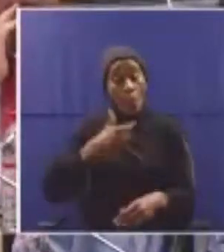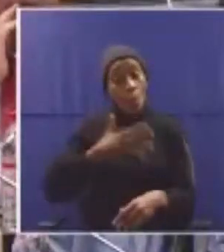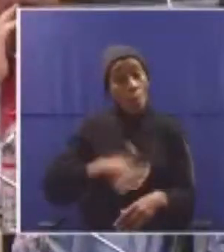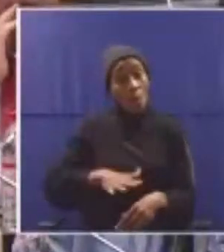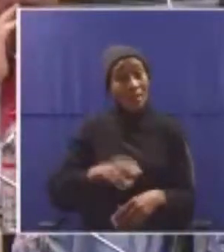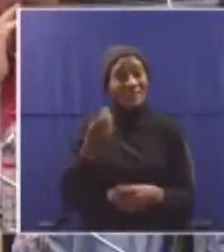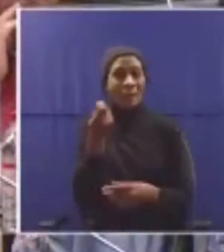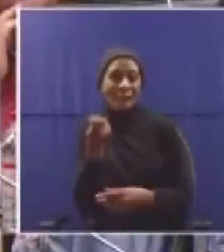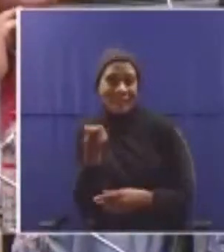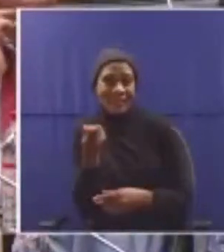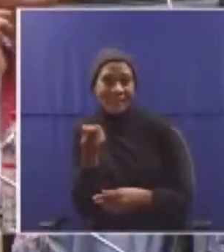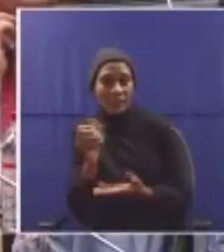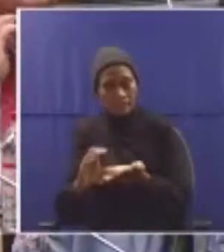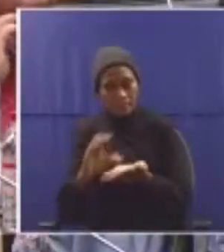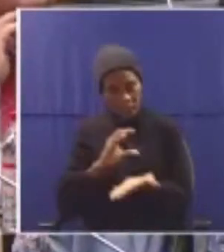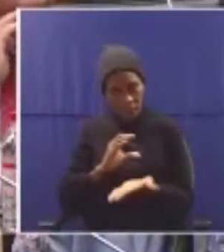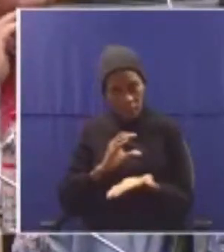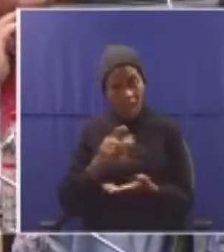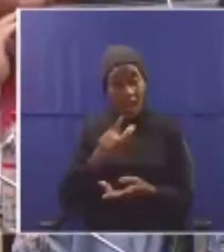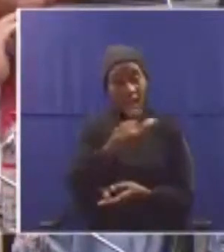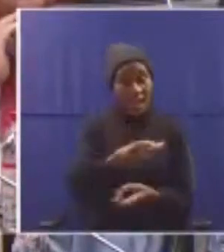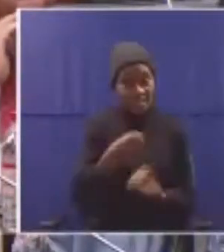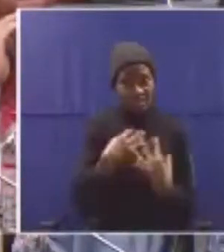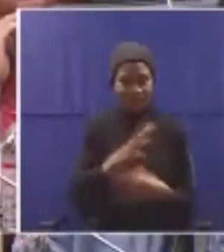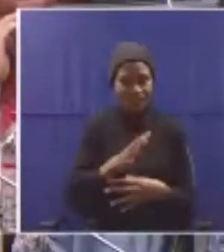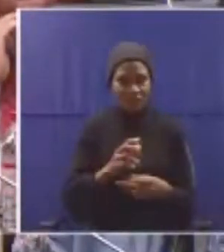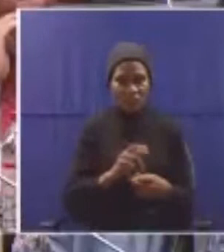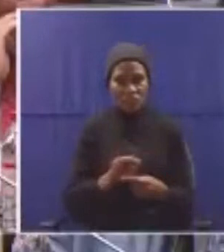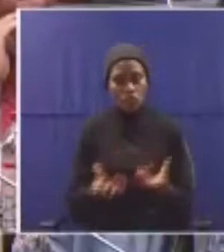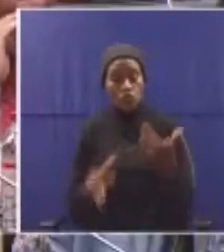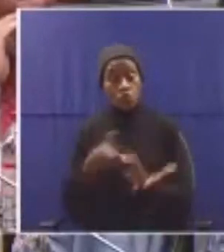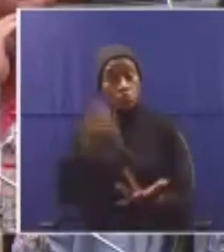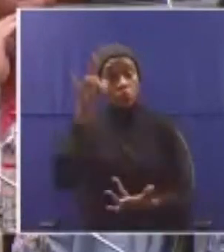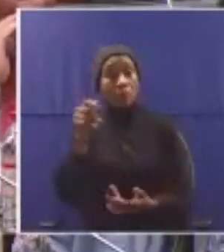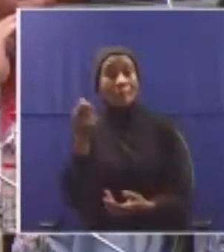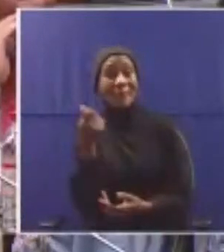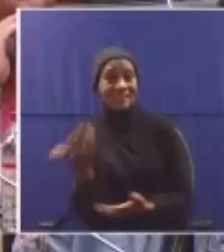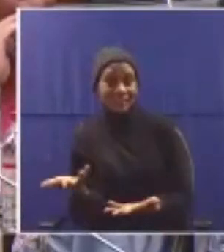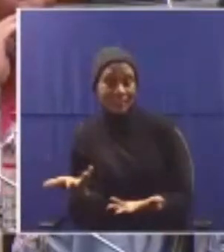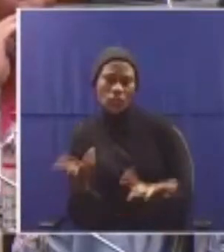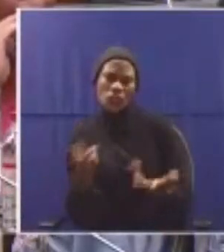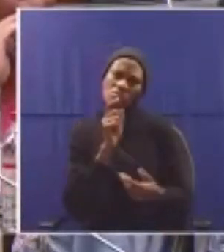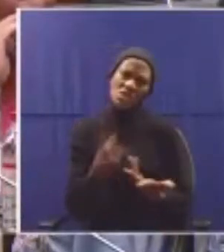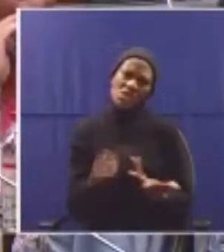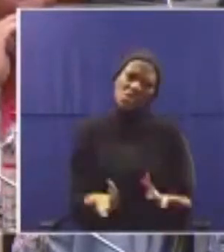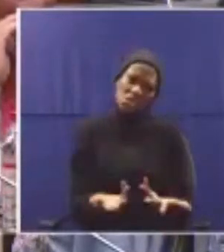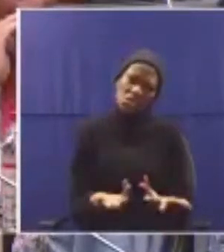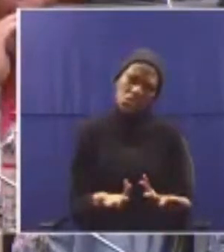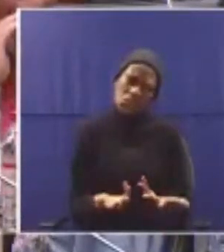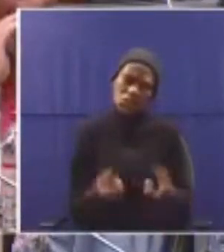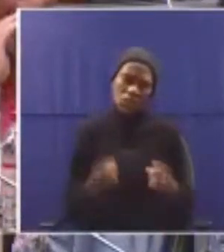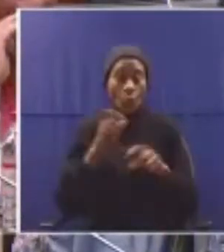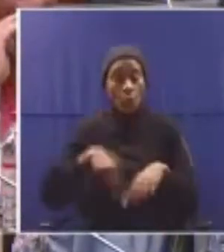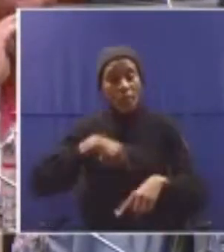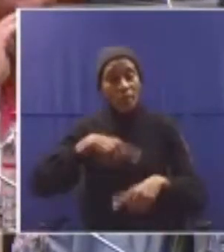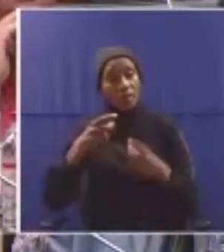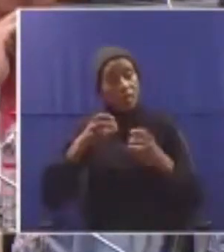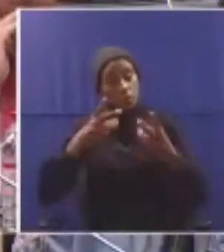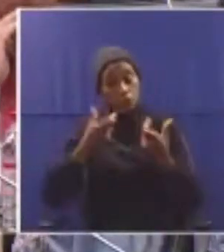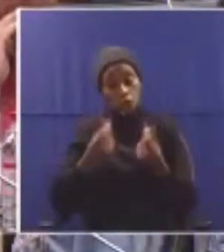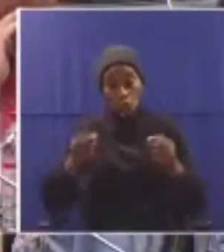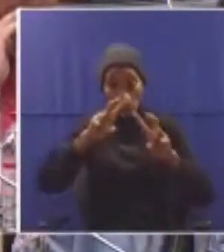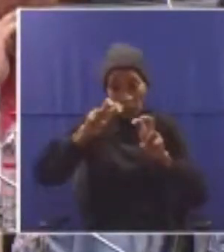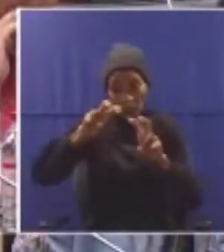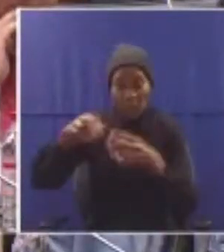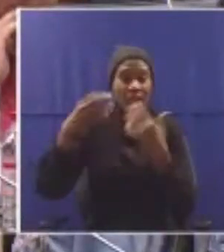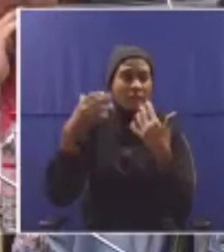compensation rather than the land. That's taken into account together with trustworthy surveys conducted recently,